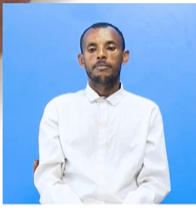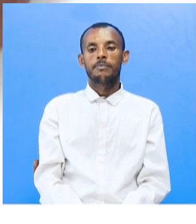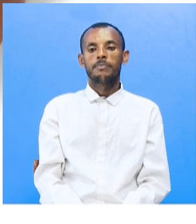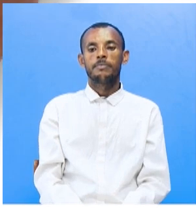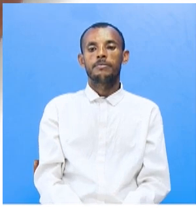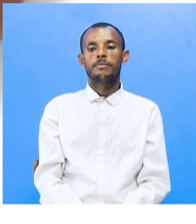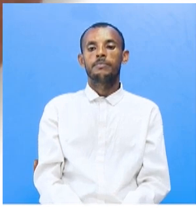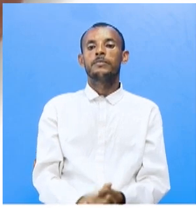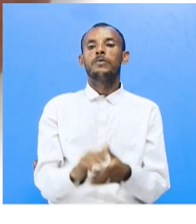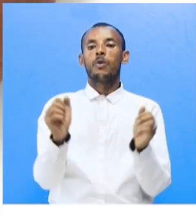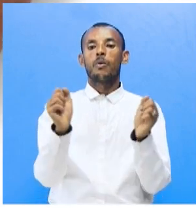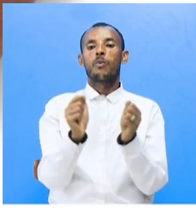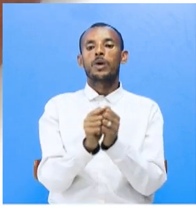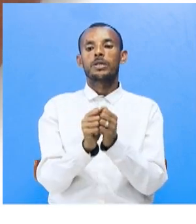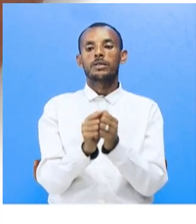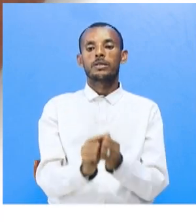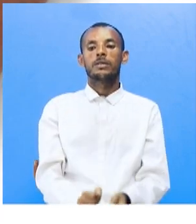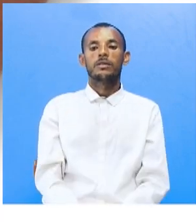an article